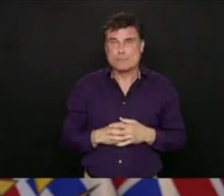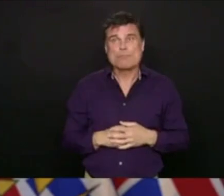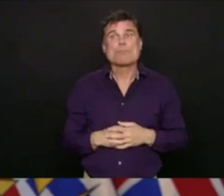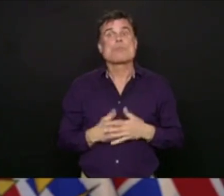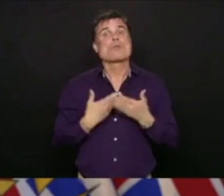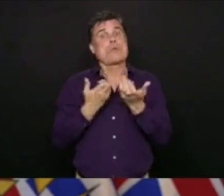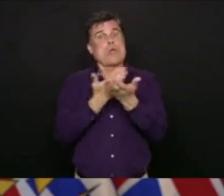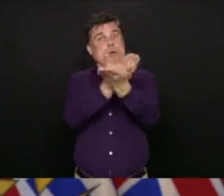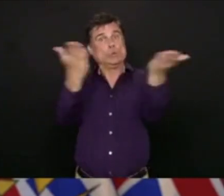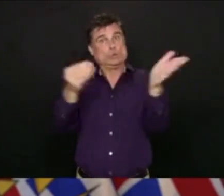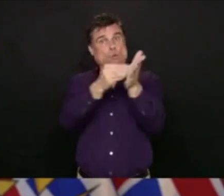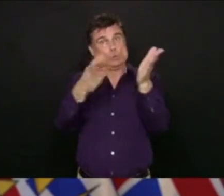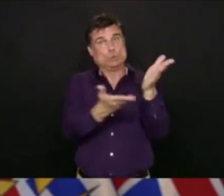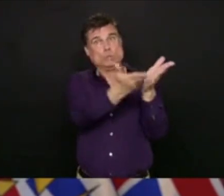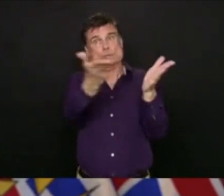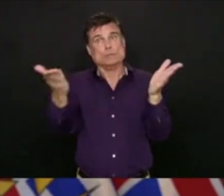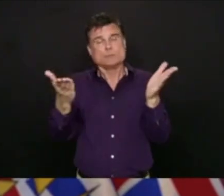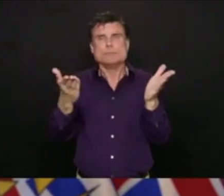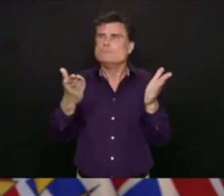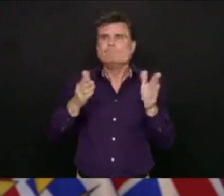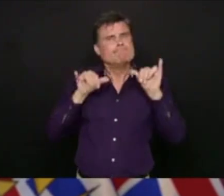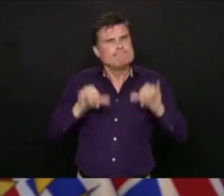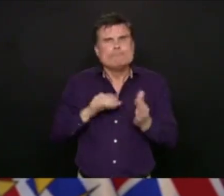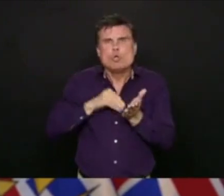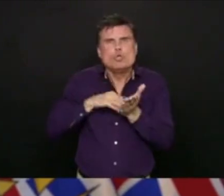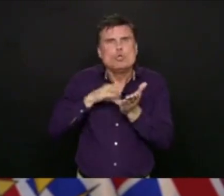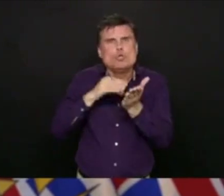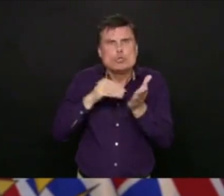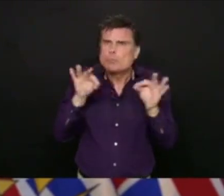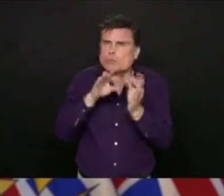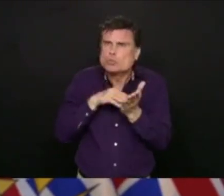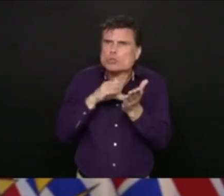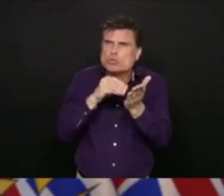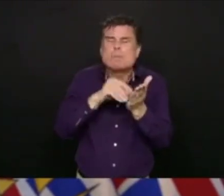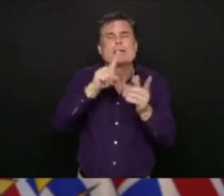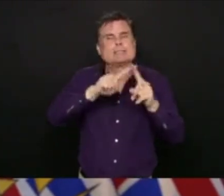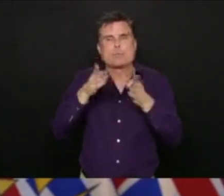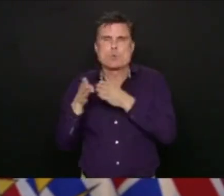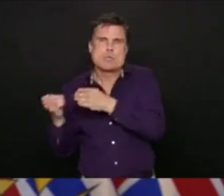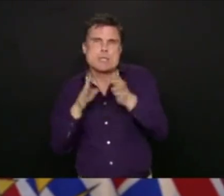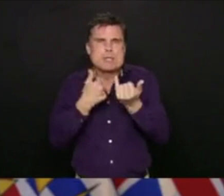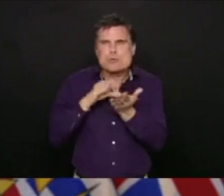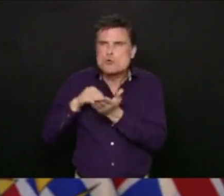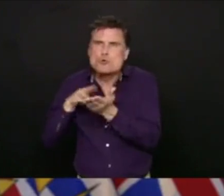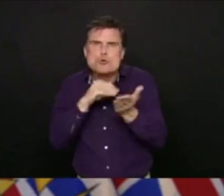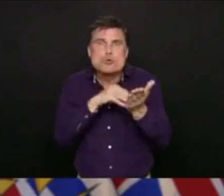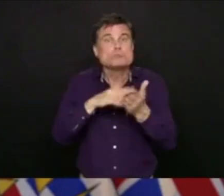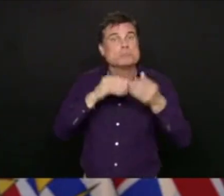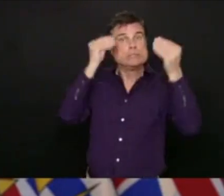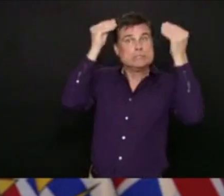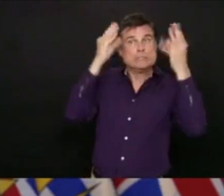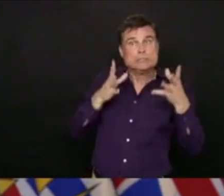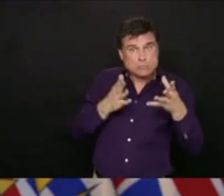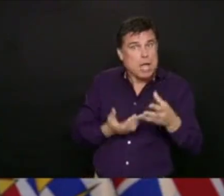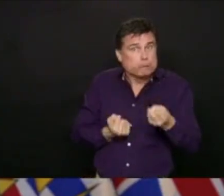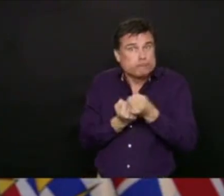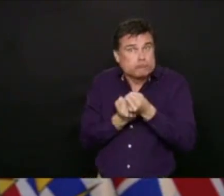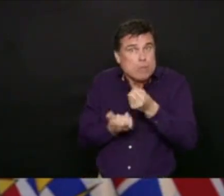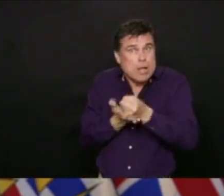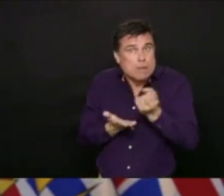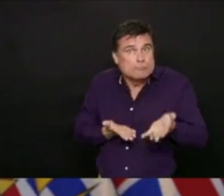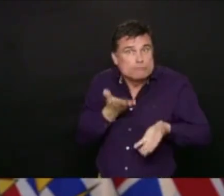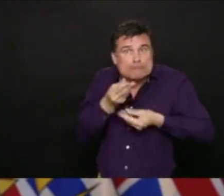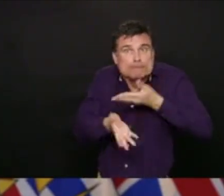here to help you with that. But you can also use those online platforms to stay connected with your schoolmates and your